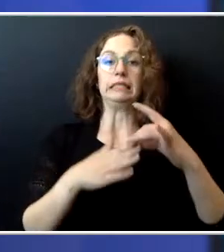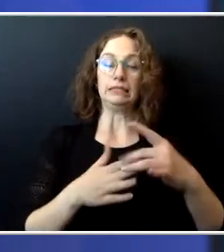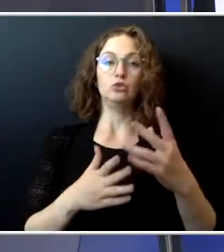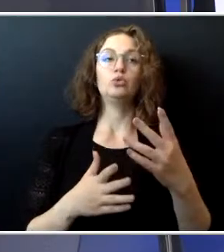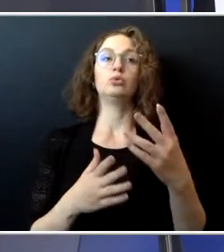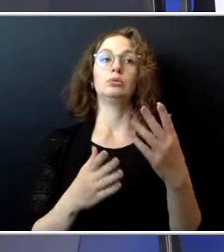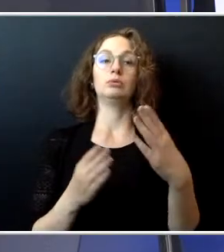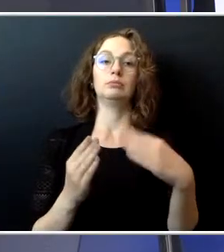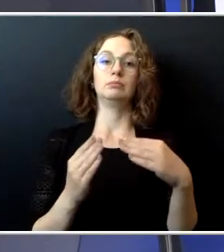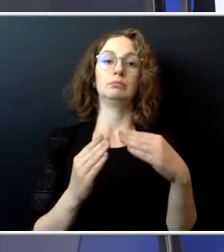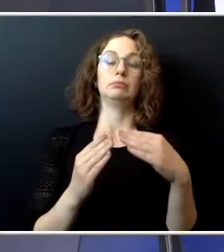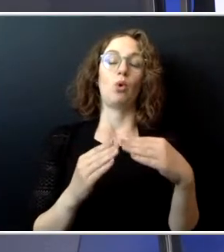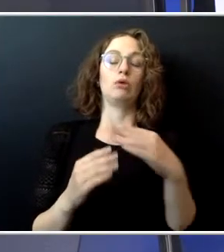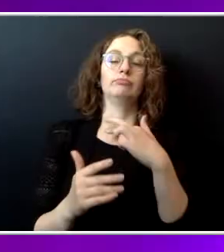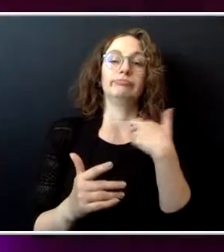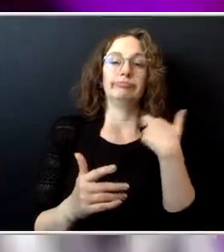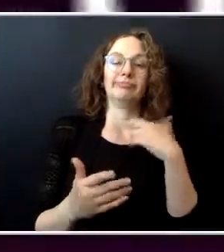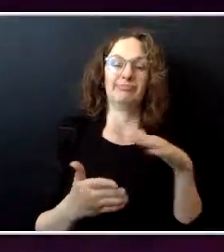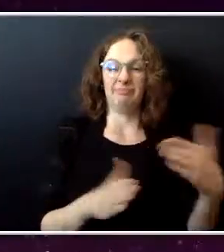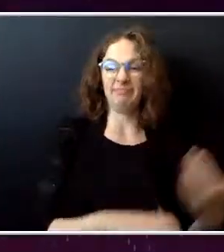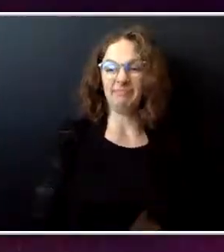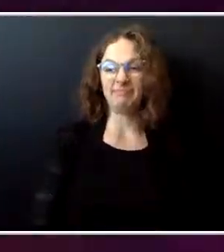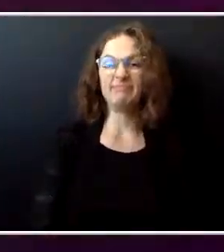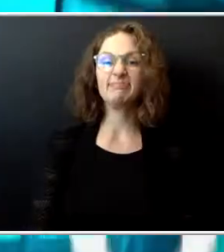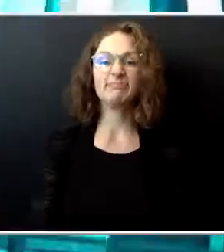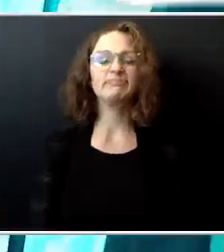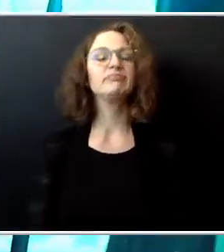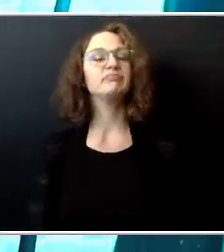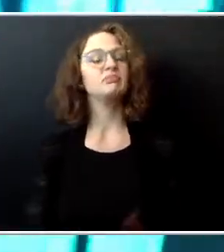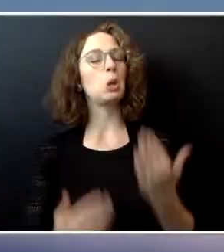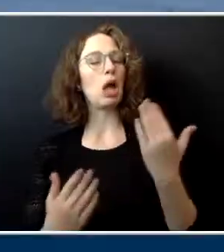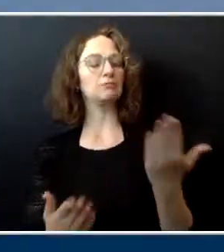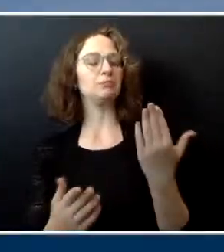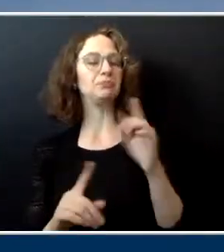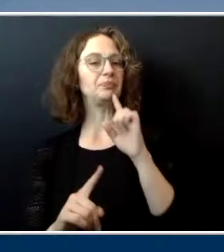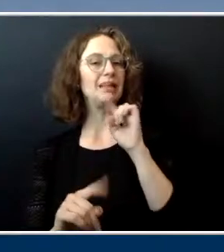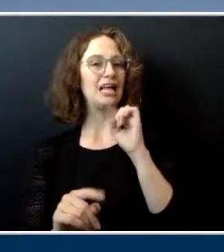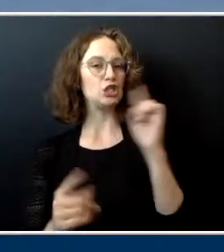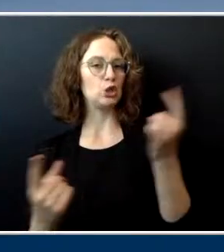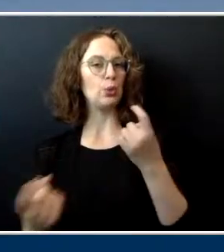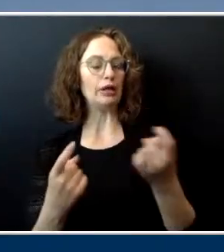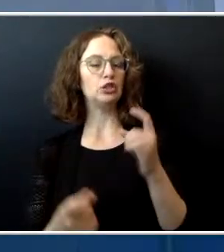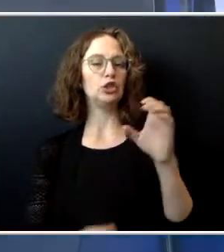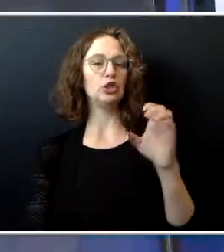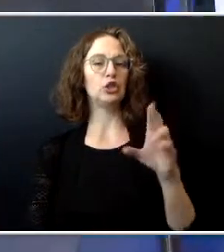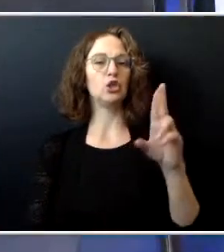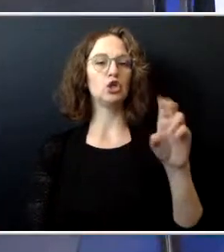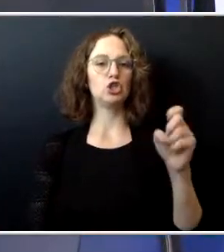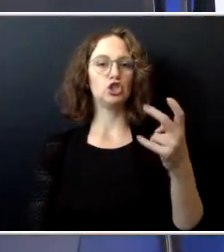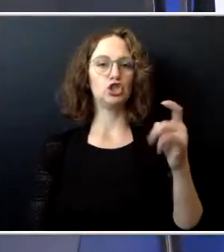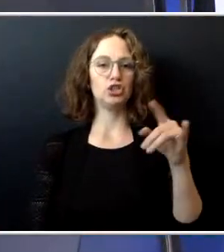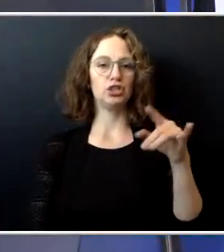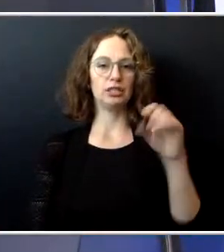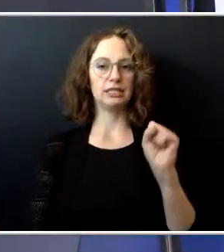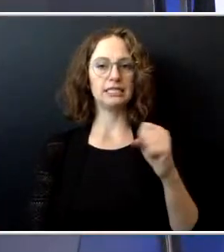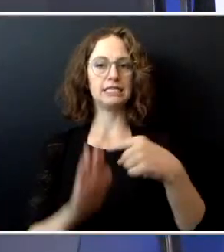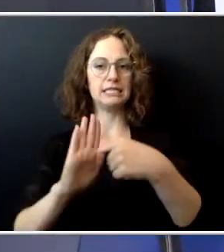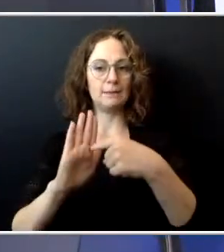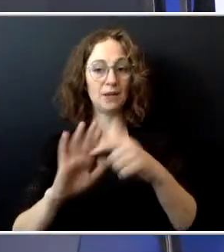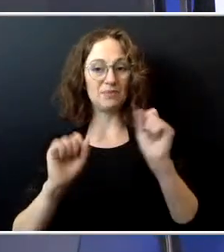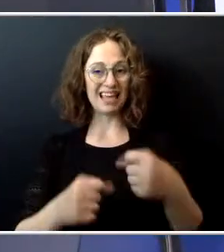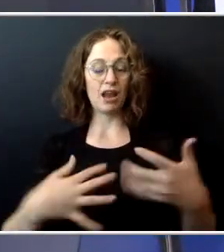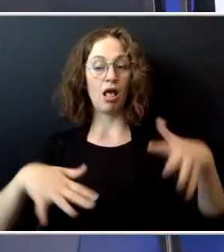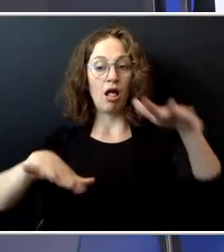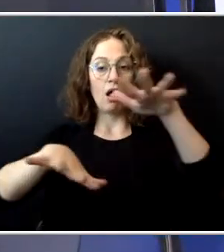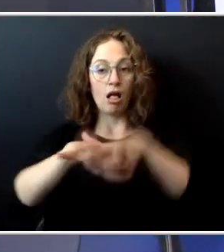Let's get to some questions from our viewers this morning. Jeremy wants to know, does Cushing's symptoms overlap other things and make it hard really to lock